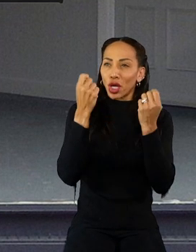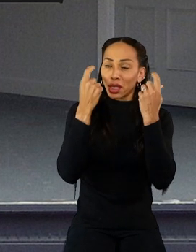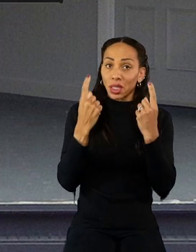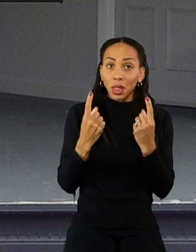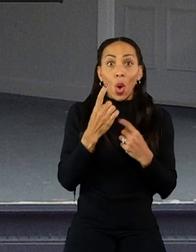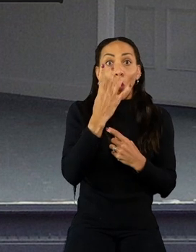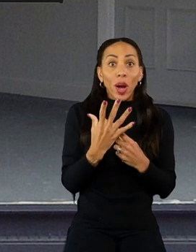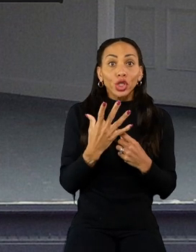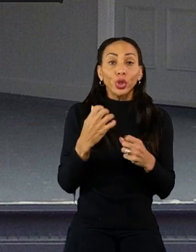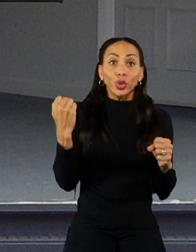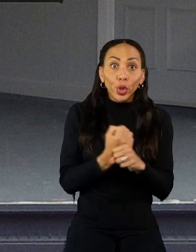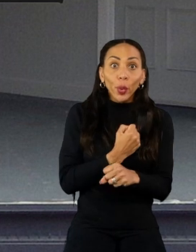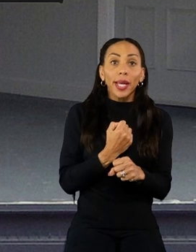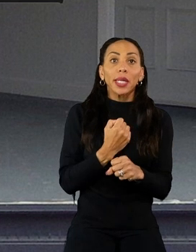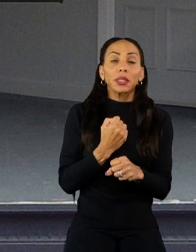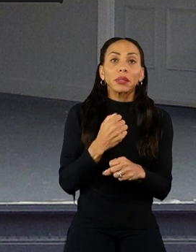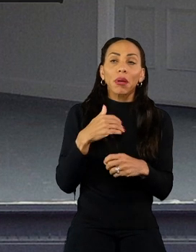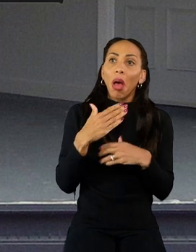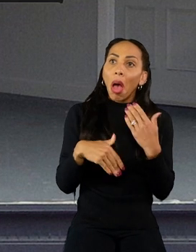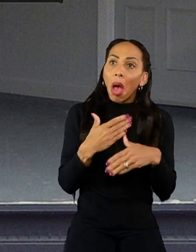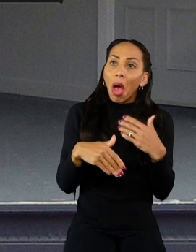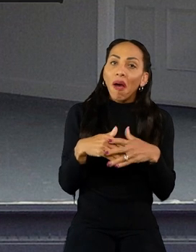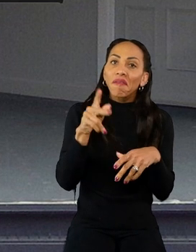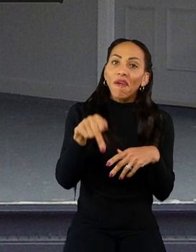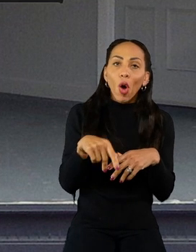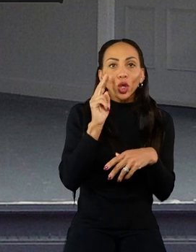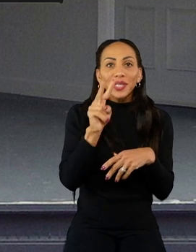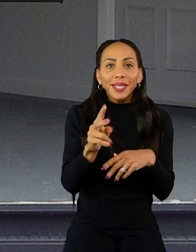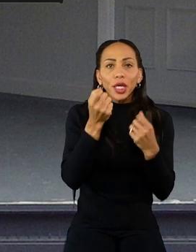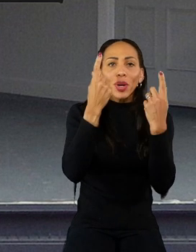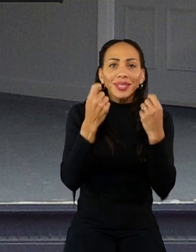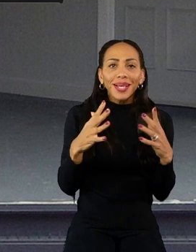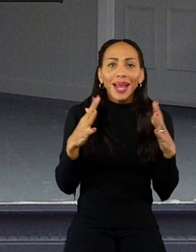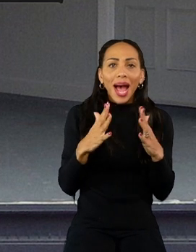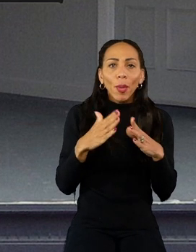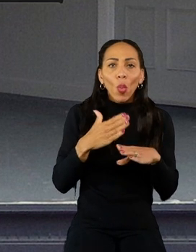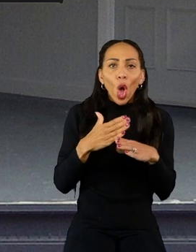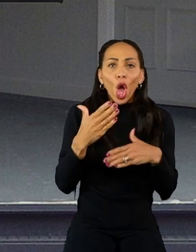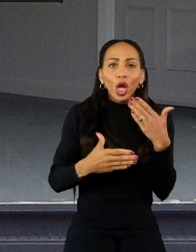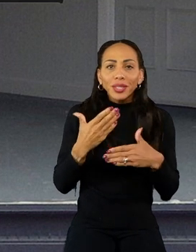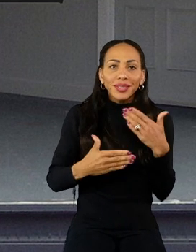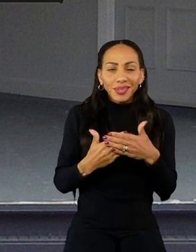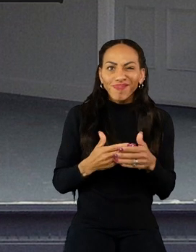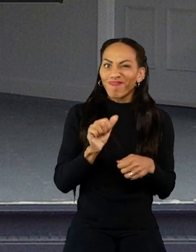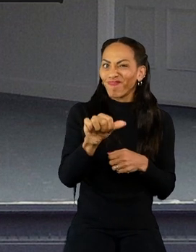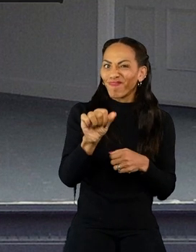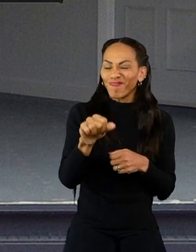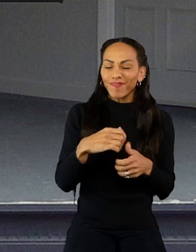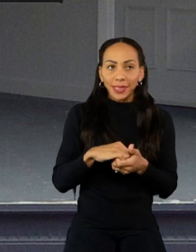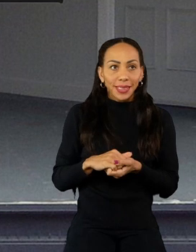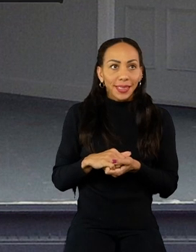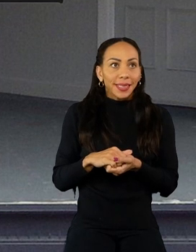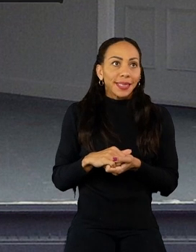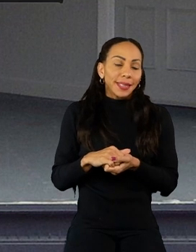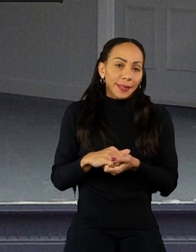it can be tricky to get your head around, but actually once you do it, you're like, oh, okay. Or once you see it, you understand how it